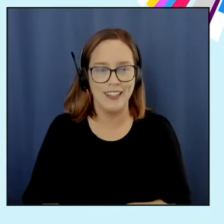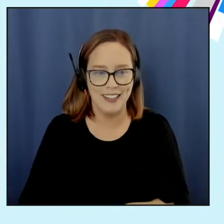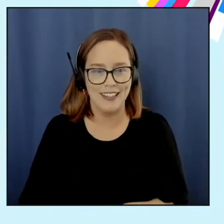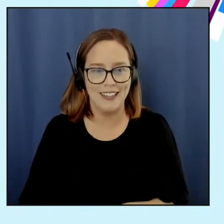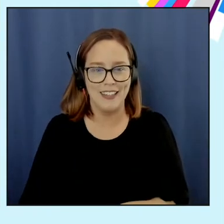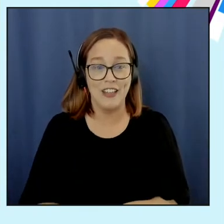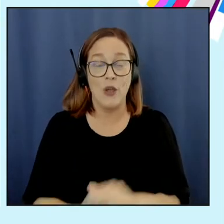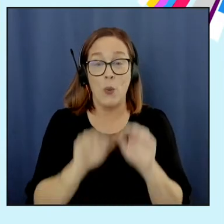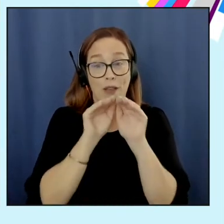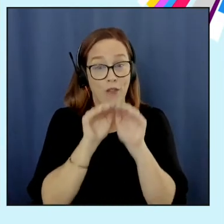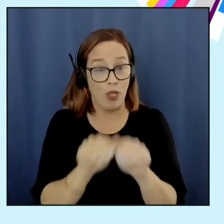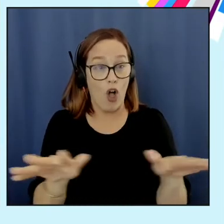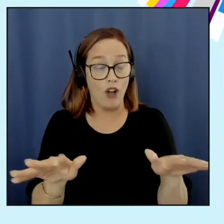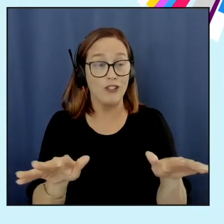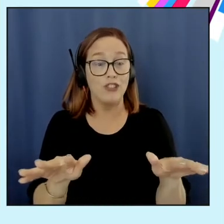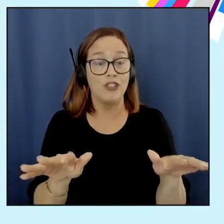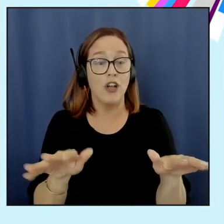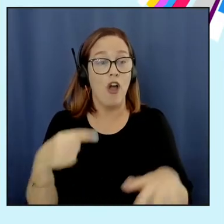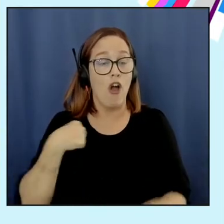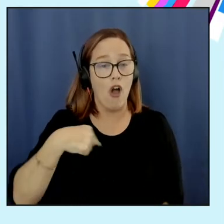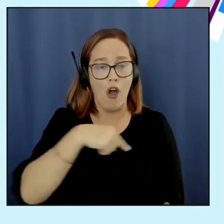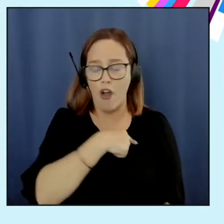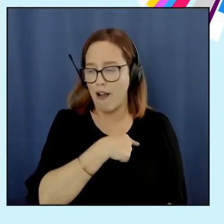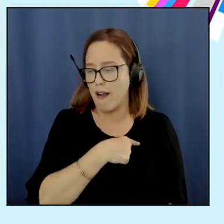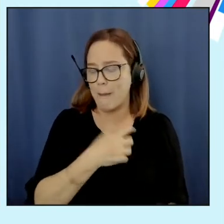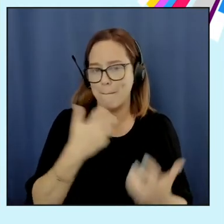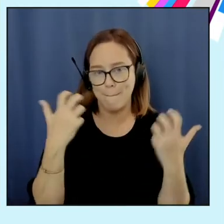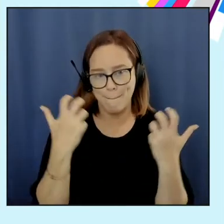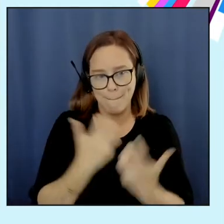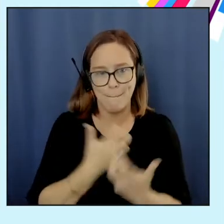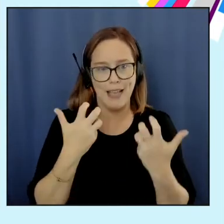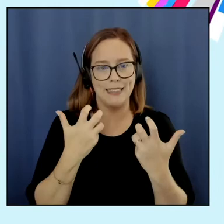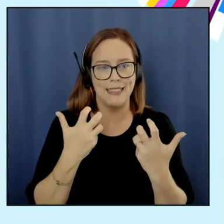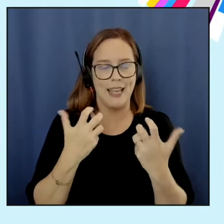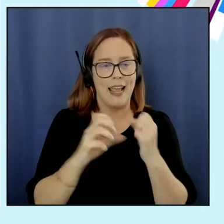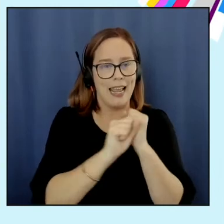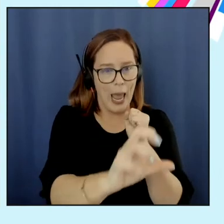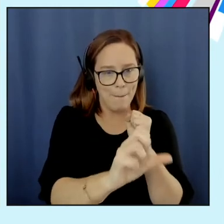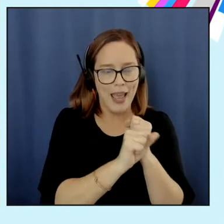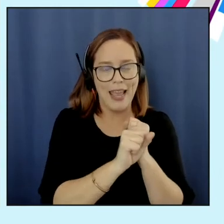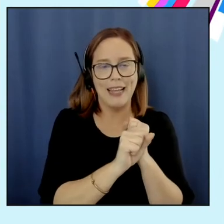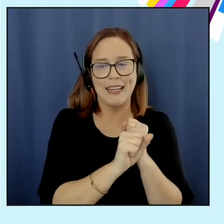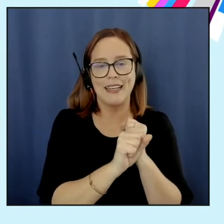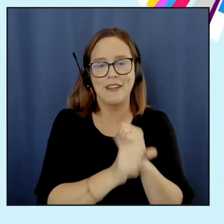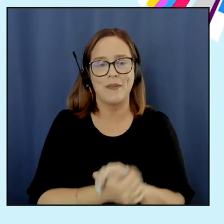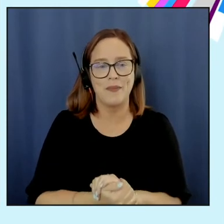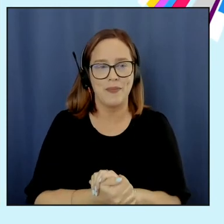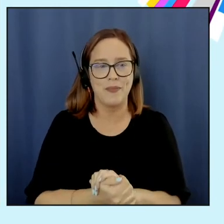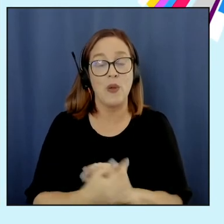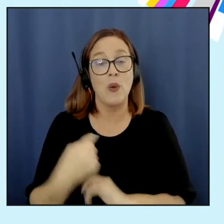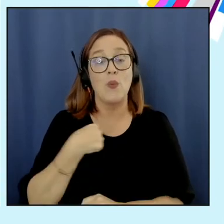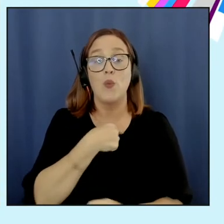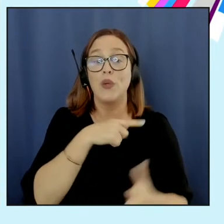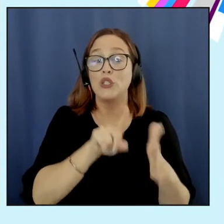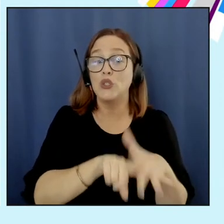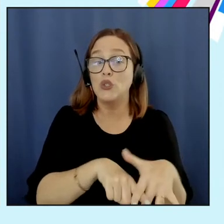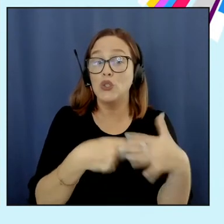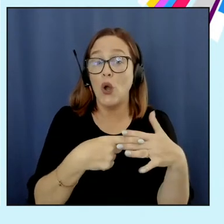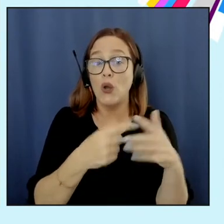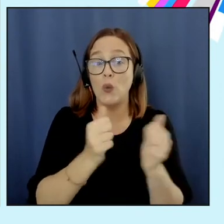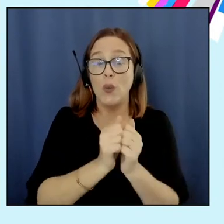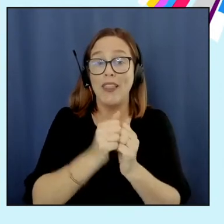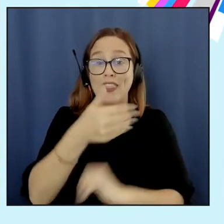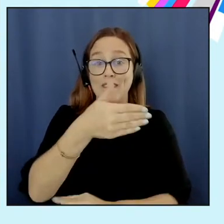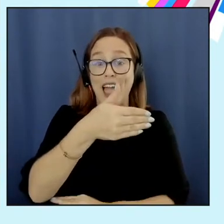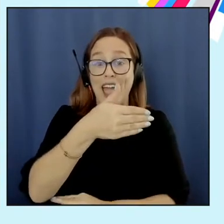launched an amazing, great campaign. We started with a flag hoisting for